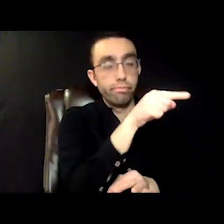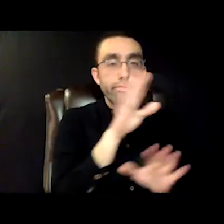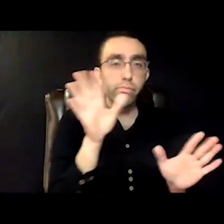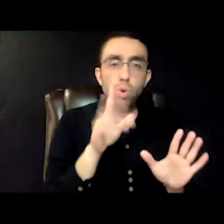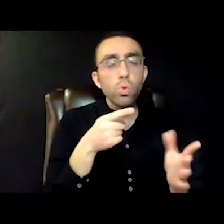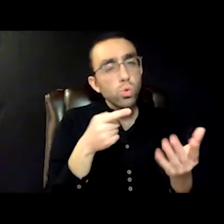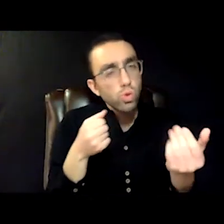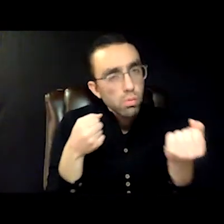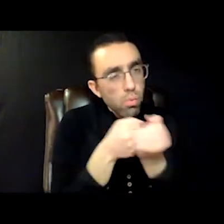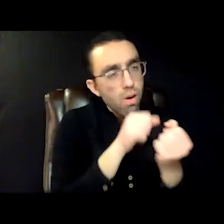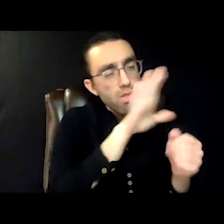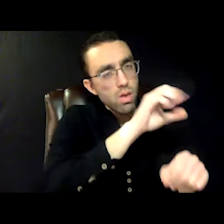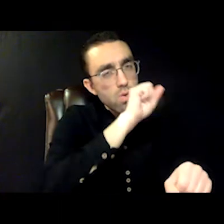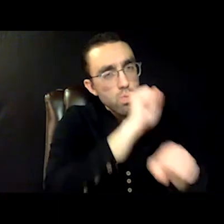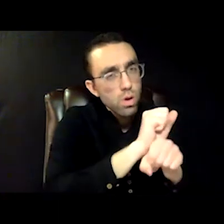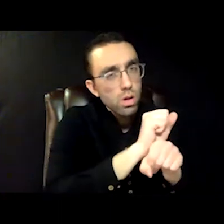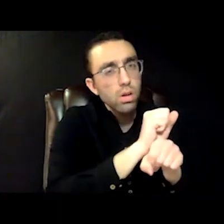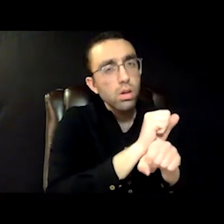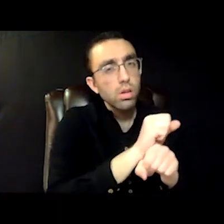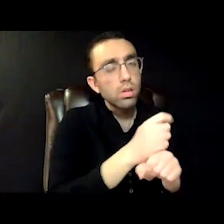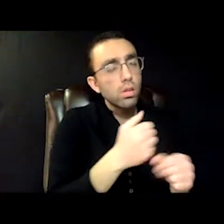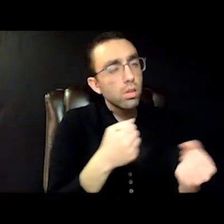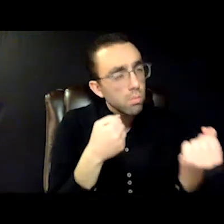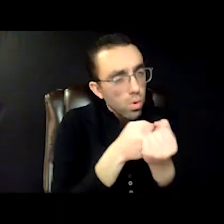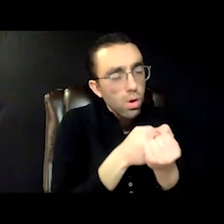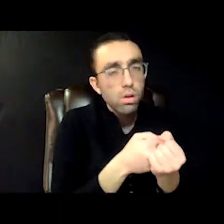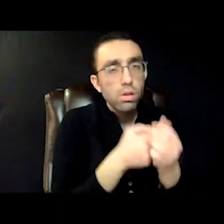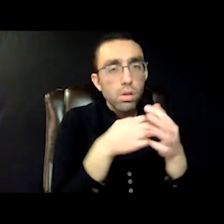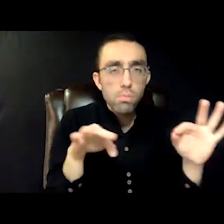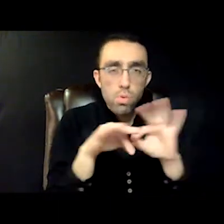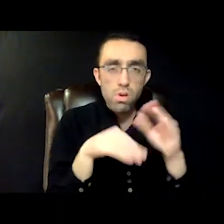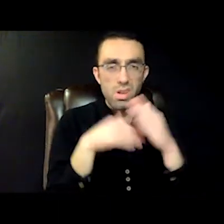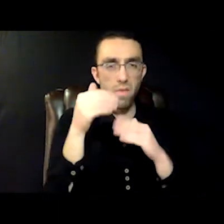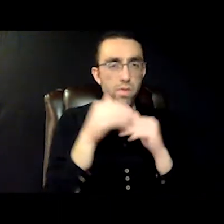You're supporting the work of others and be comfortable with that.